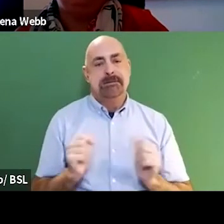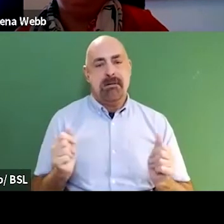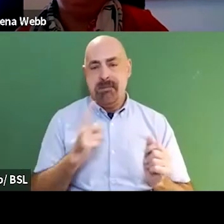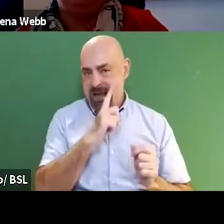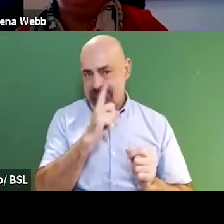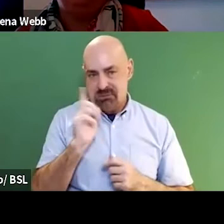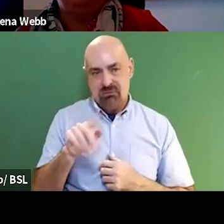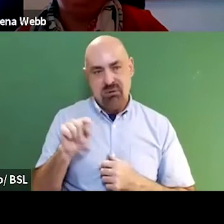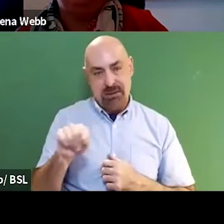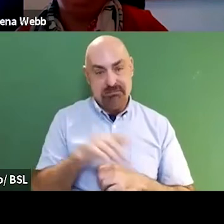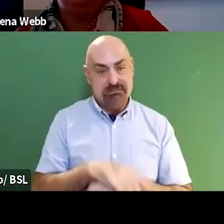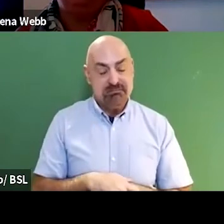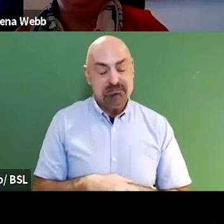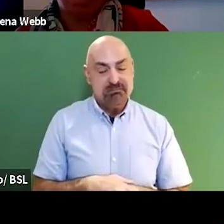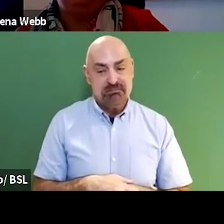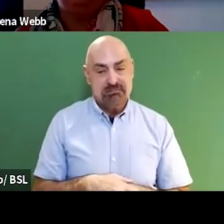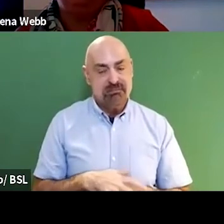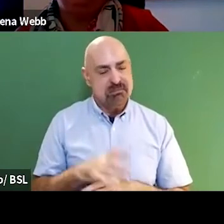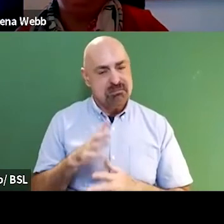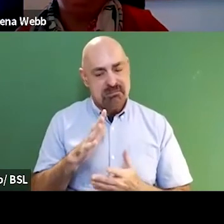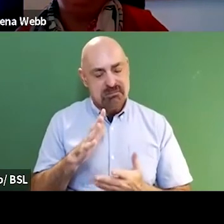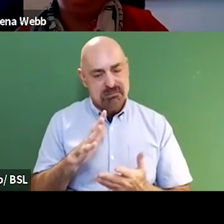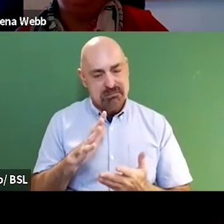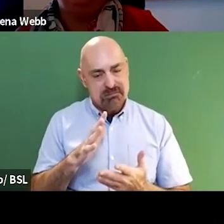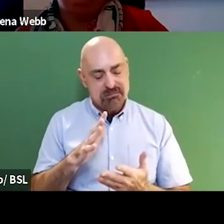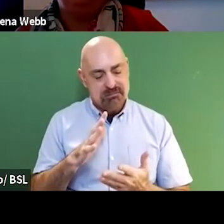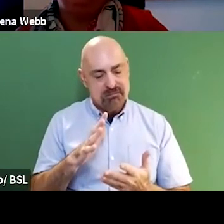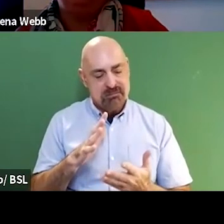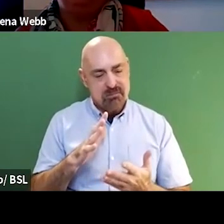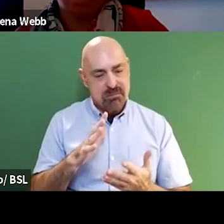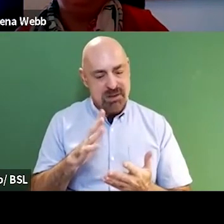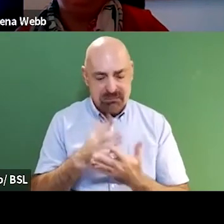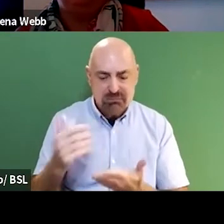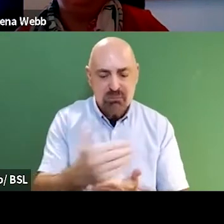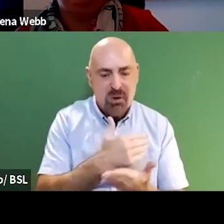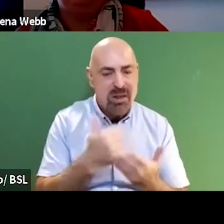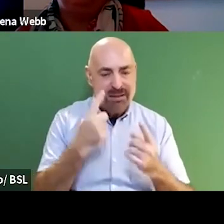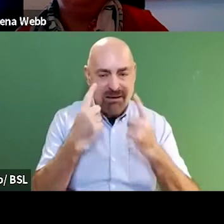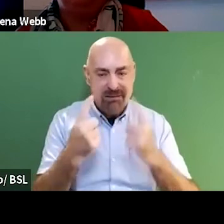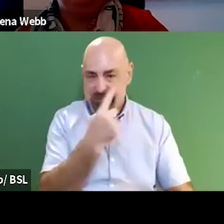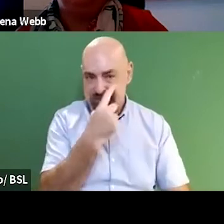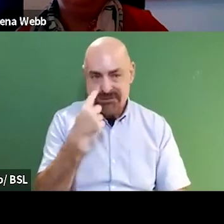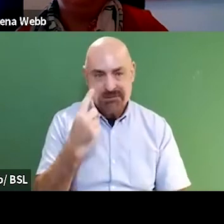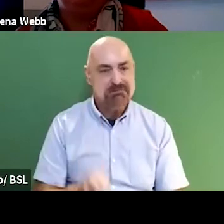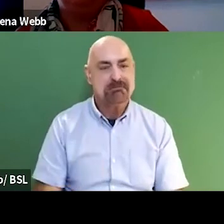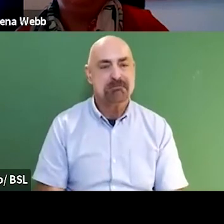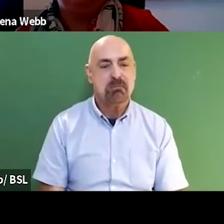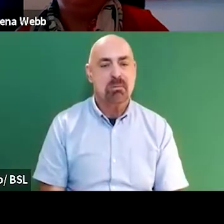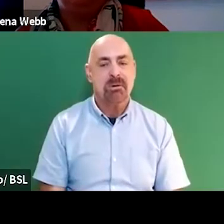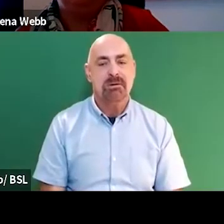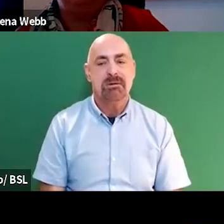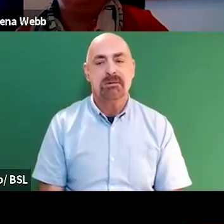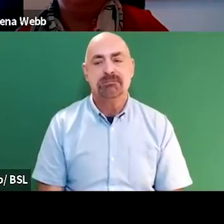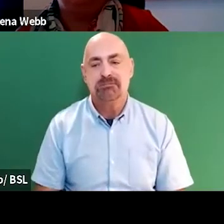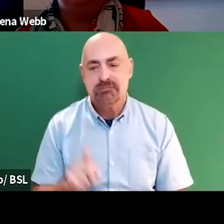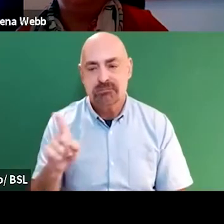more targeted programs as well also support how we evidence. we have a